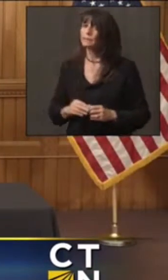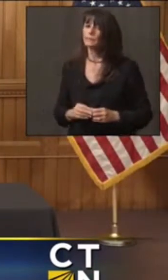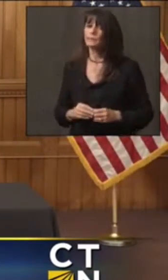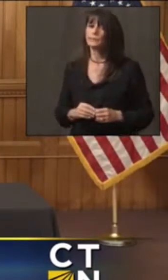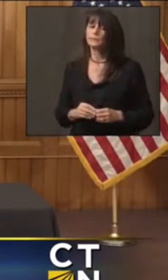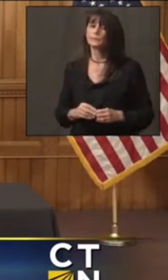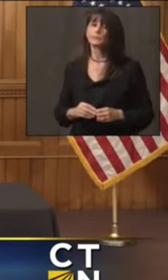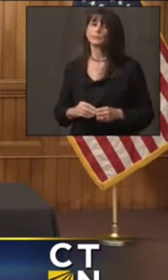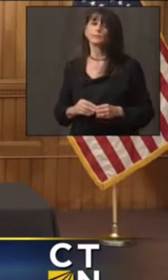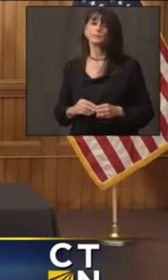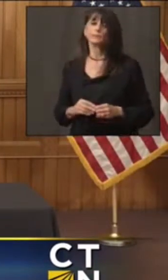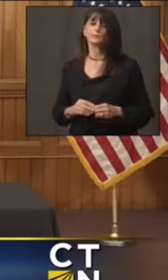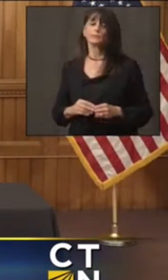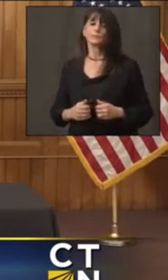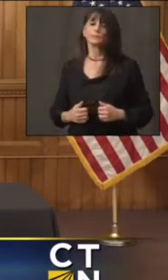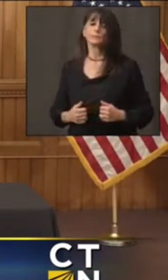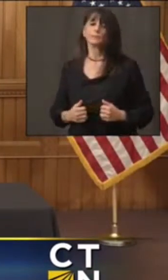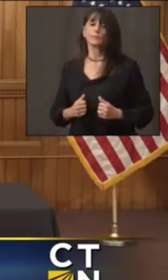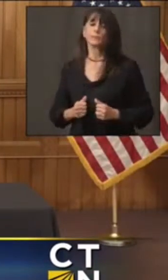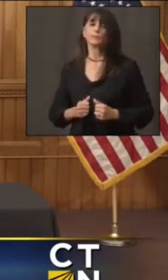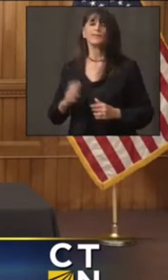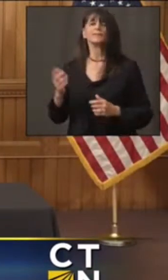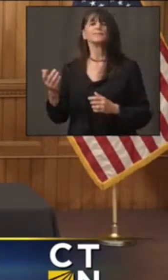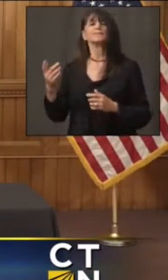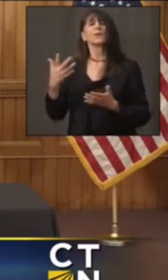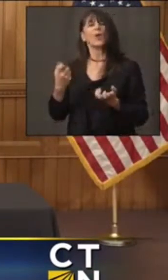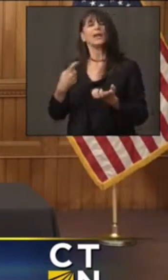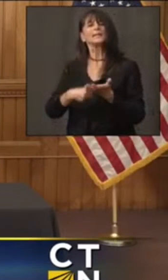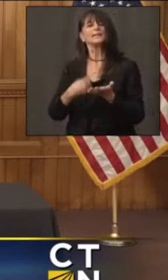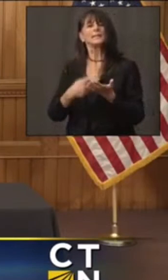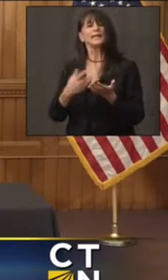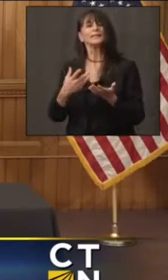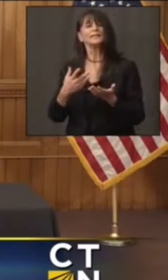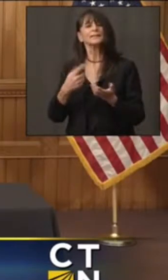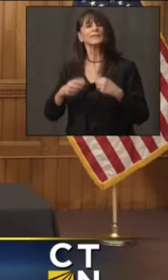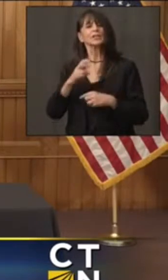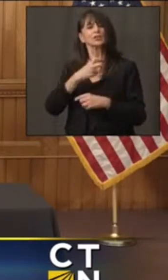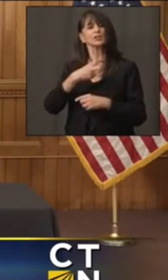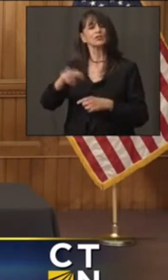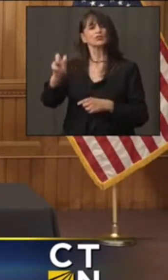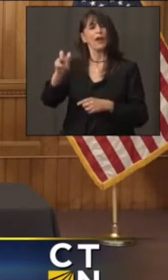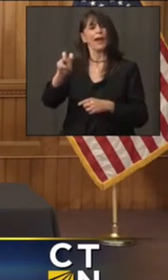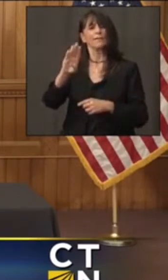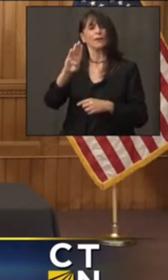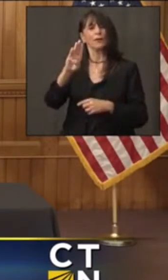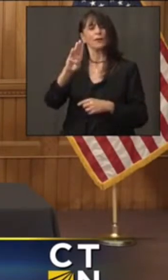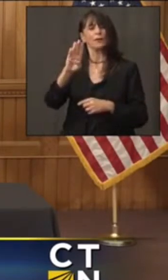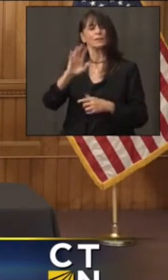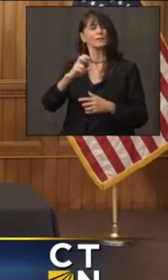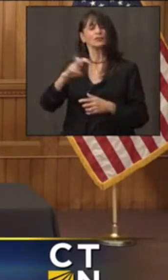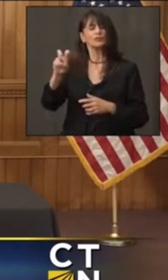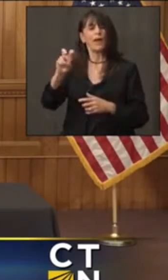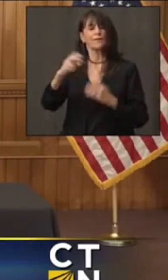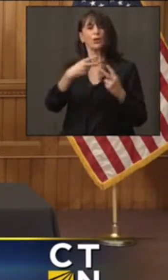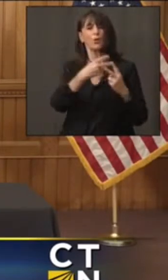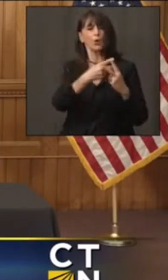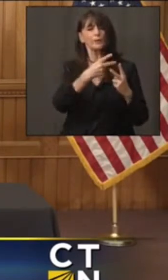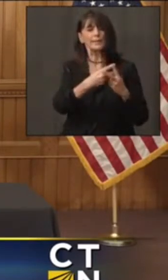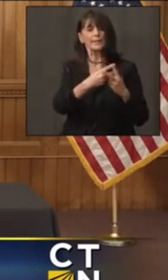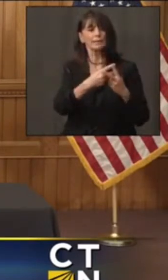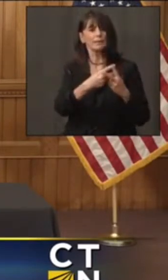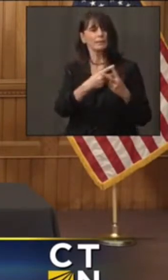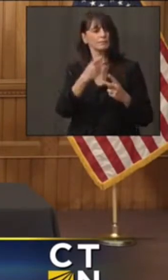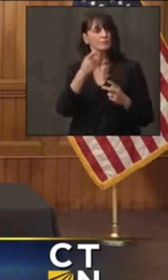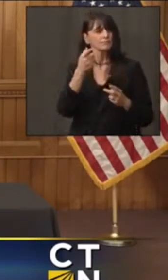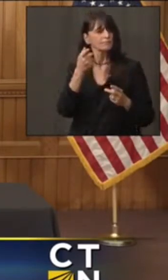And Governor, getting back to the travel ban, are you saying travel ban? Excuse me, the travel quarantine. Are you saying